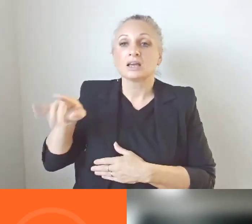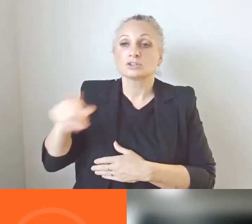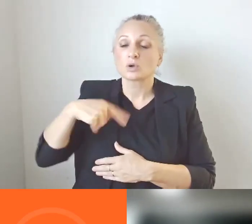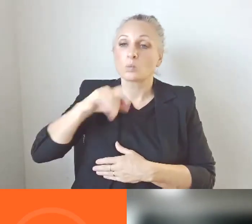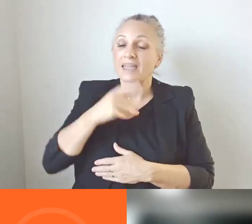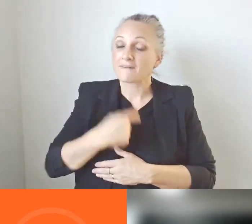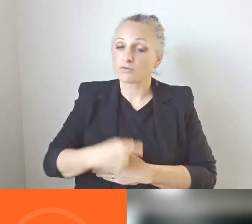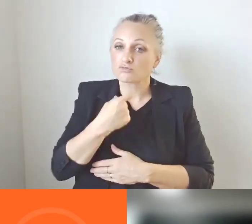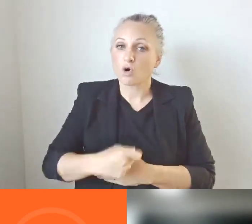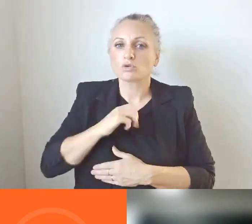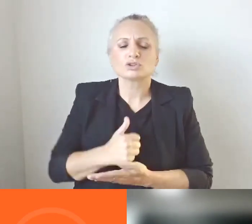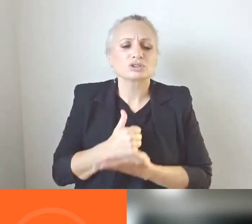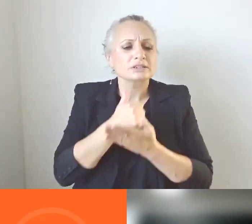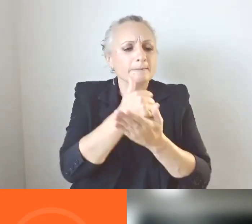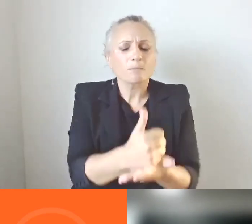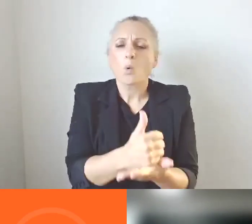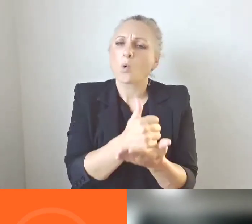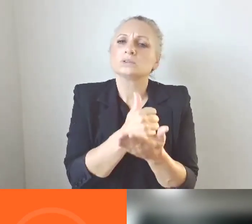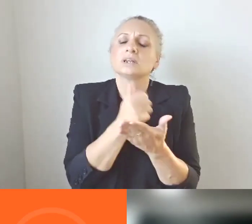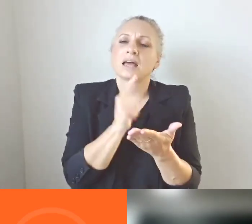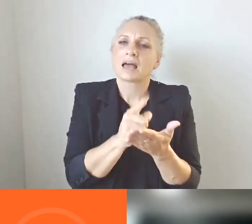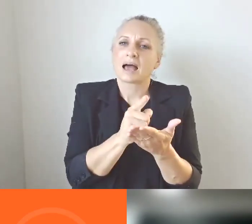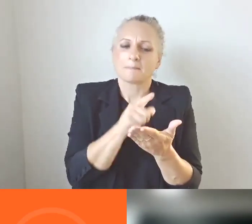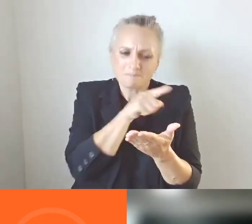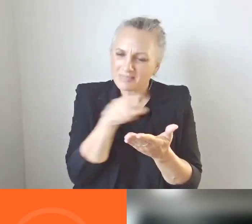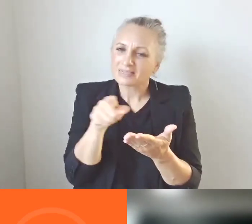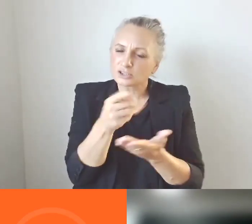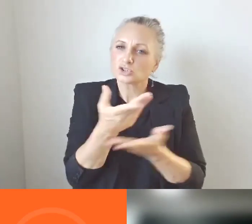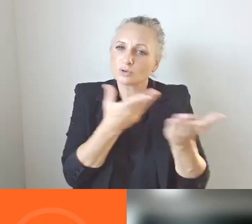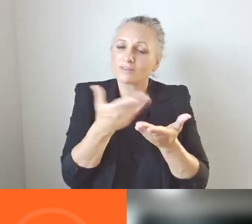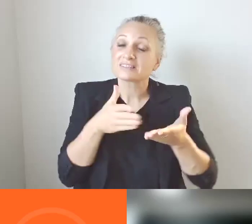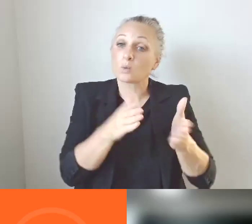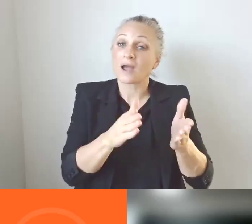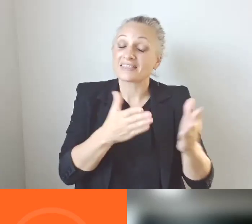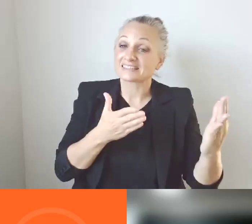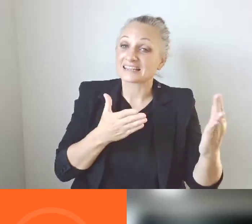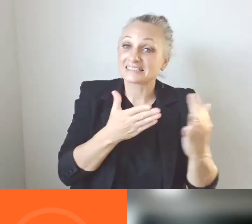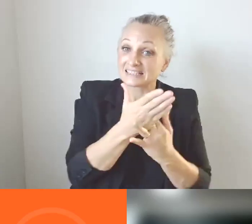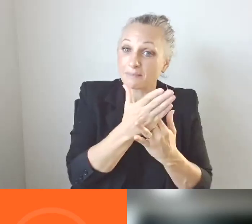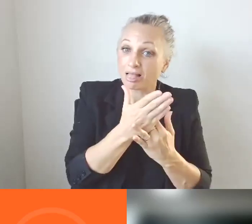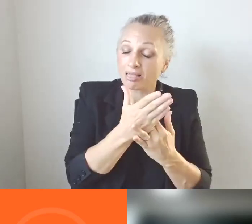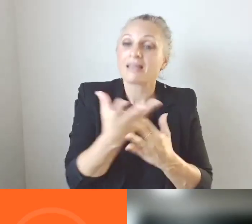public service in a way that's accessible, inclusive, and safe for disabled people.